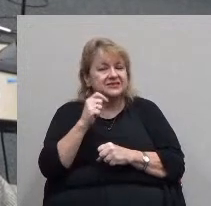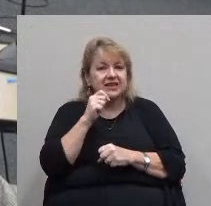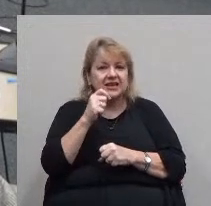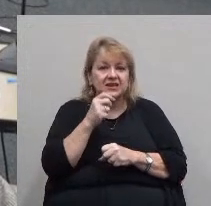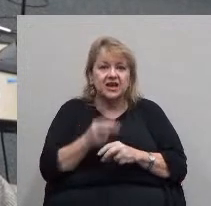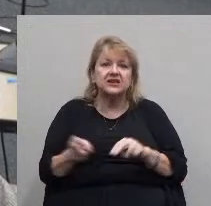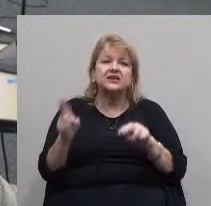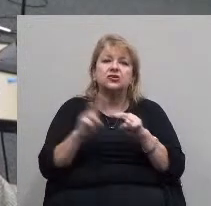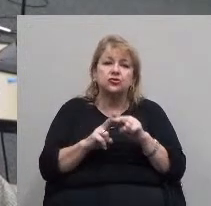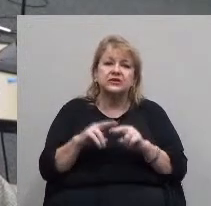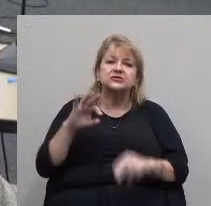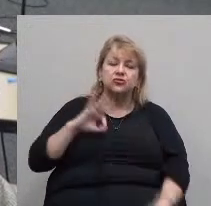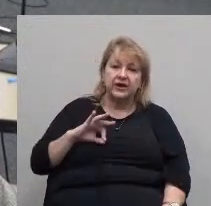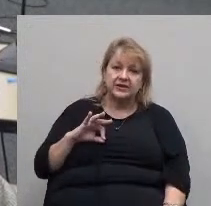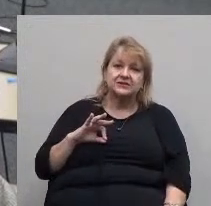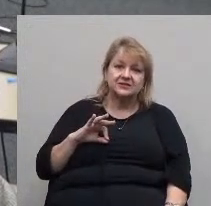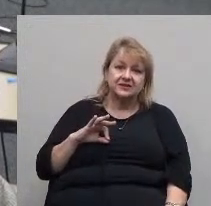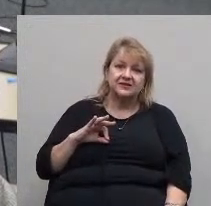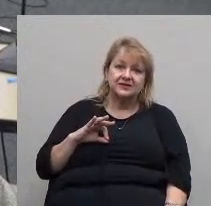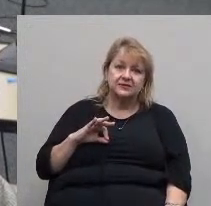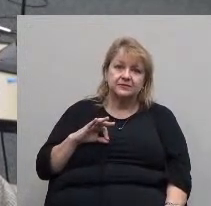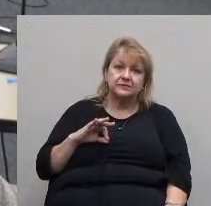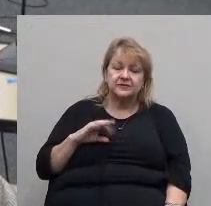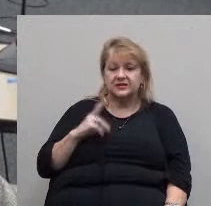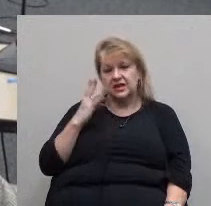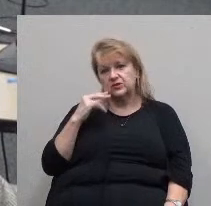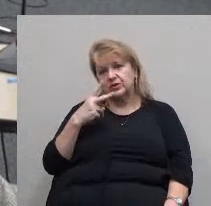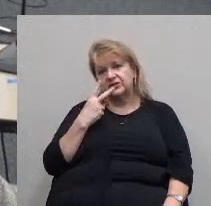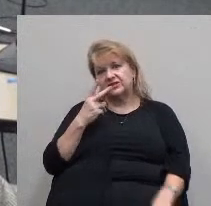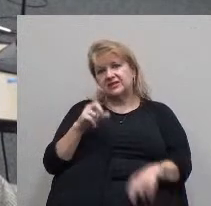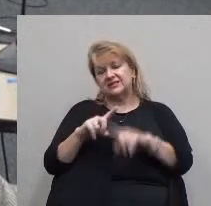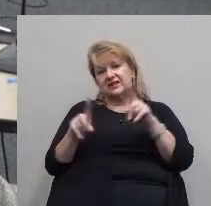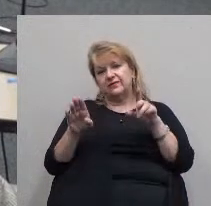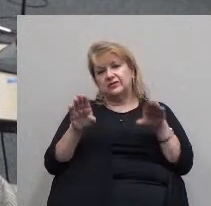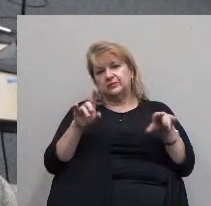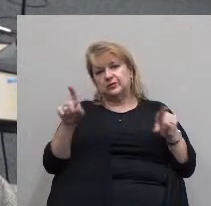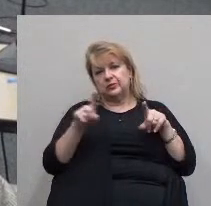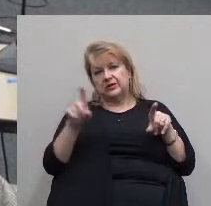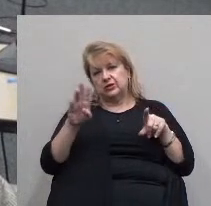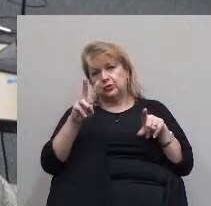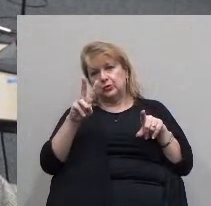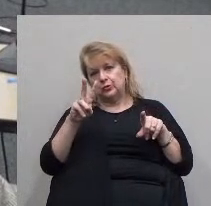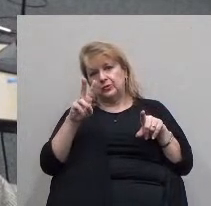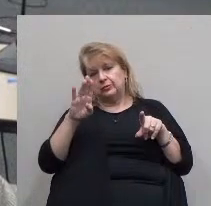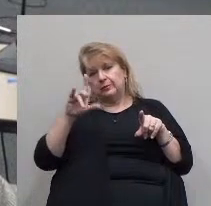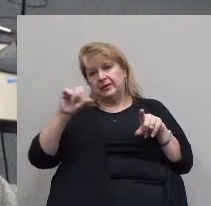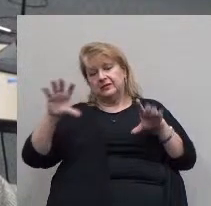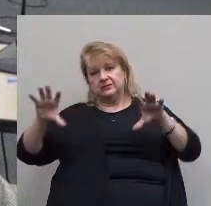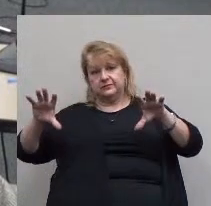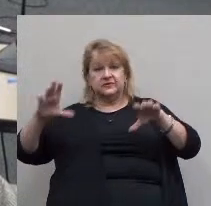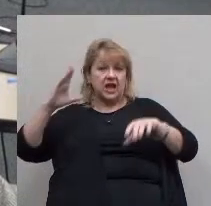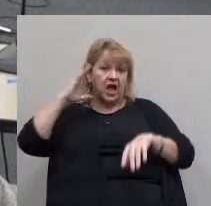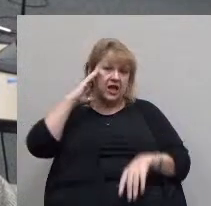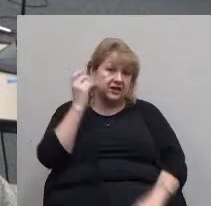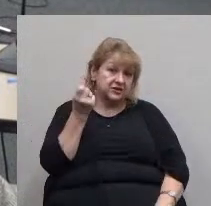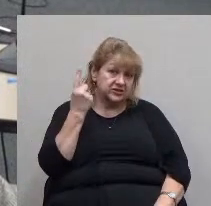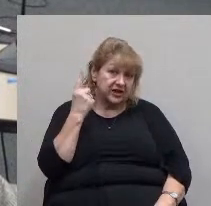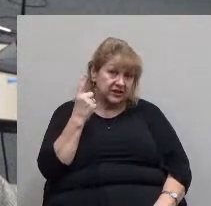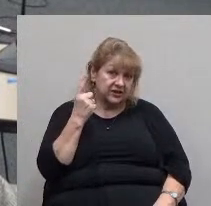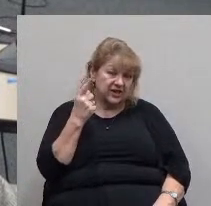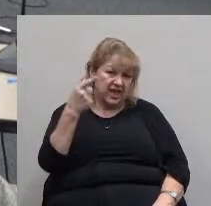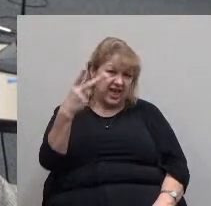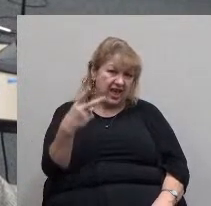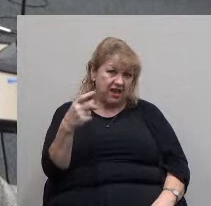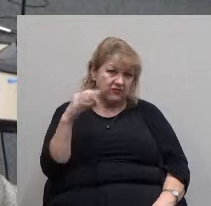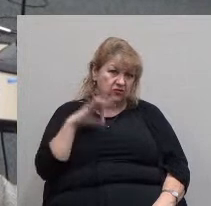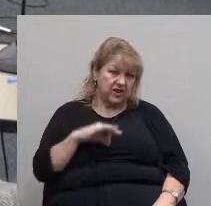not increase the amount of credits. And so that's why you see a difference between the two bills, and I know what it's like with a half credit.